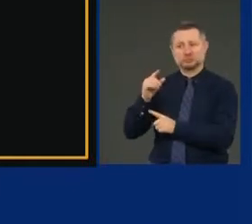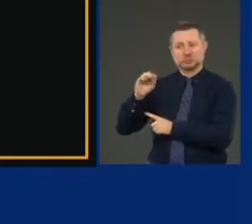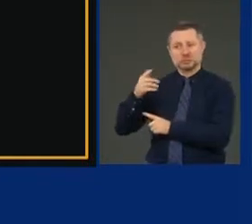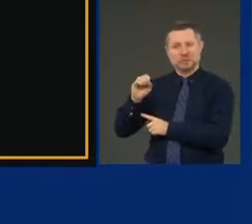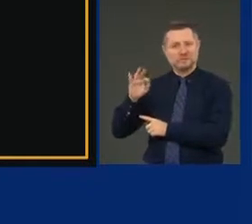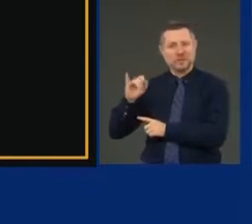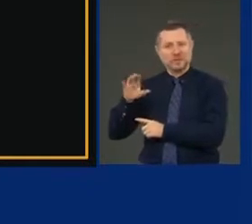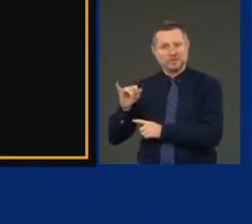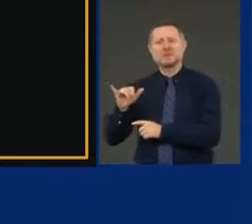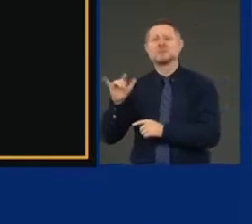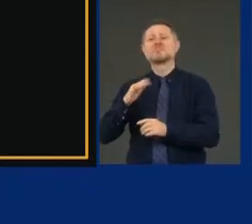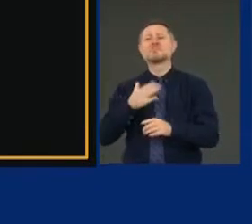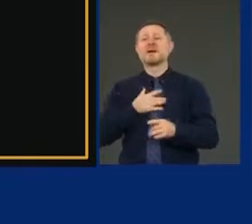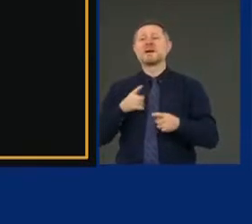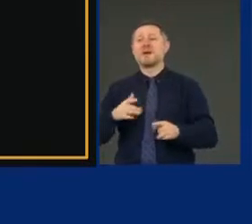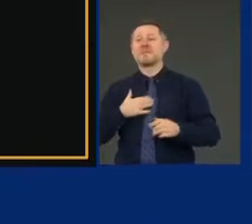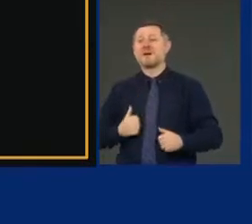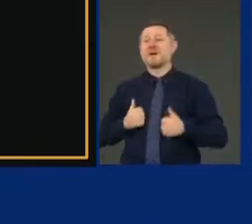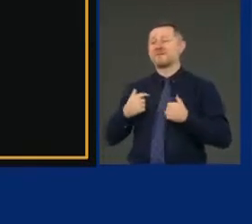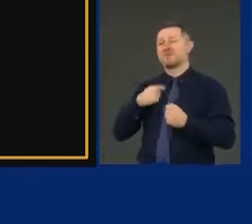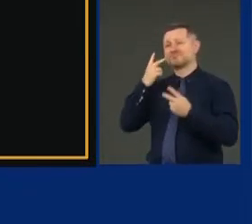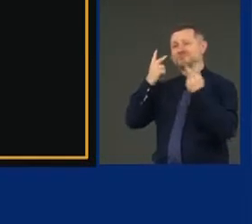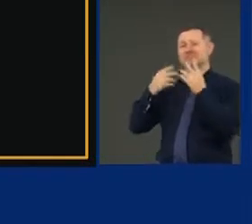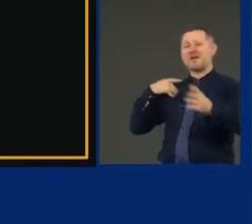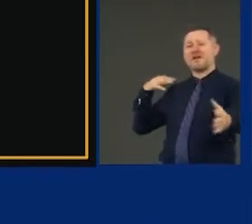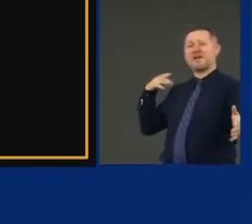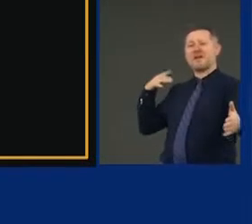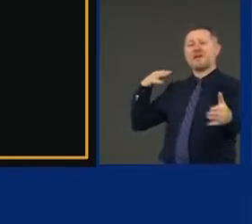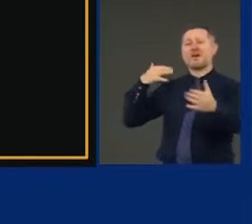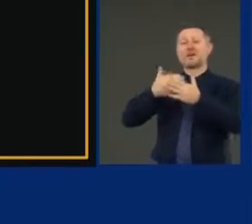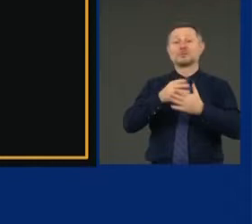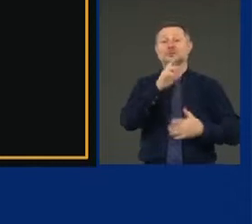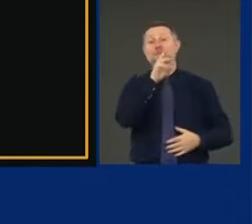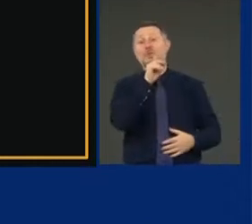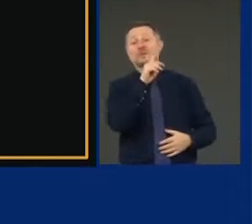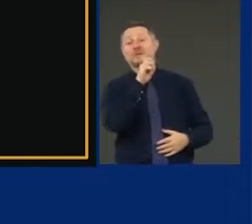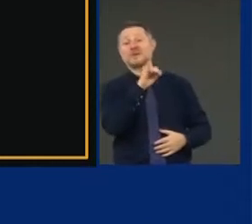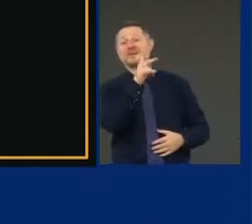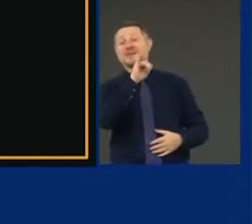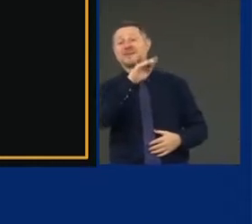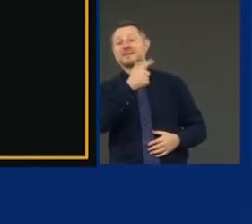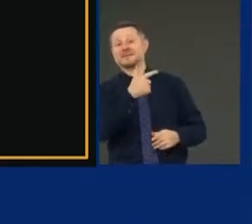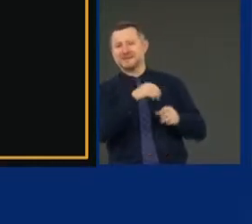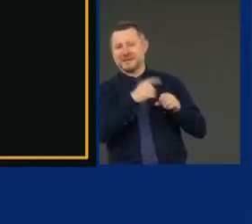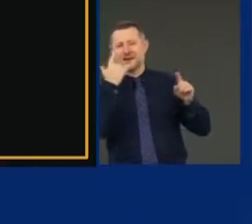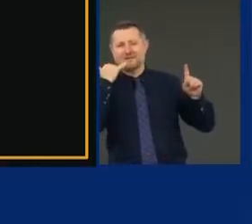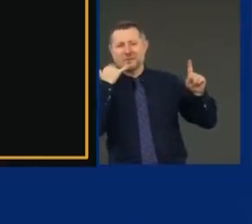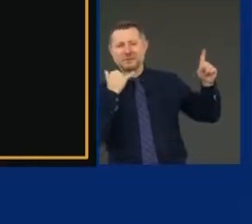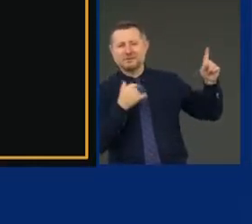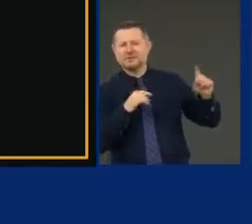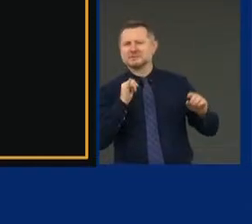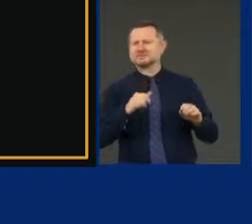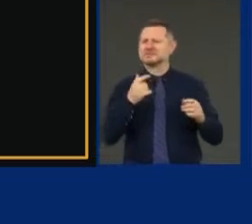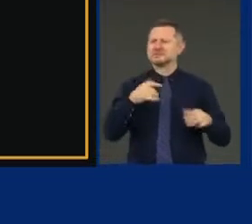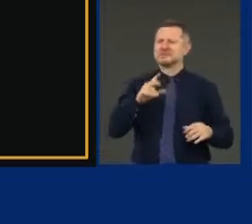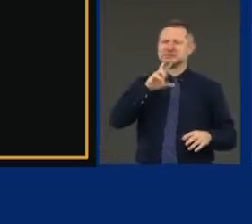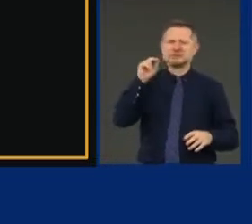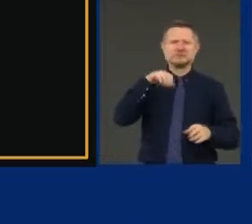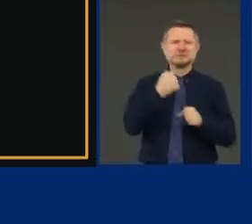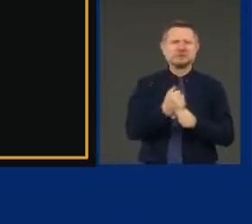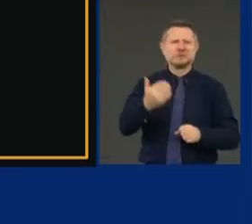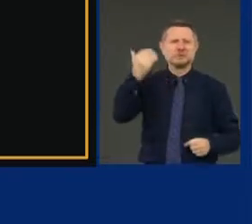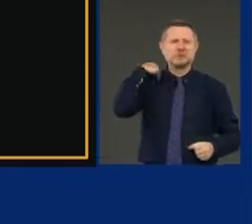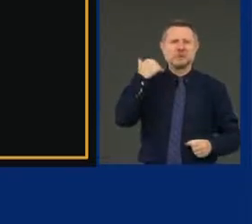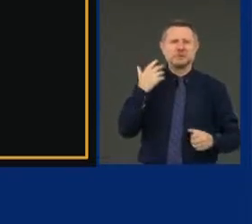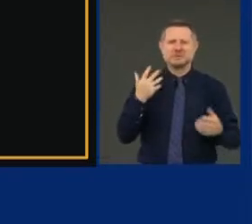my lifetime, this started with Rodney King. Rodney King was 30 years ago.